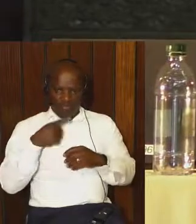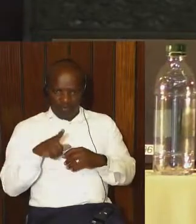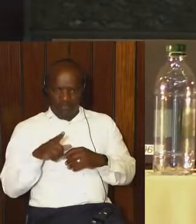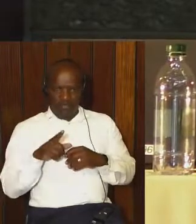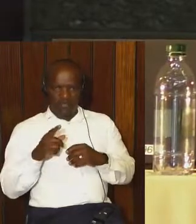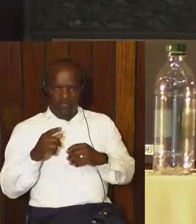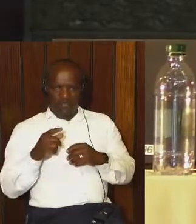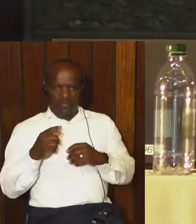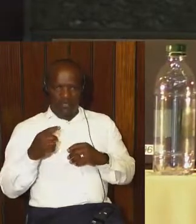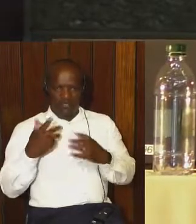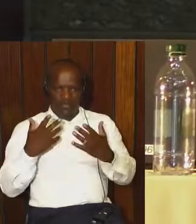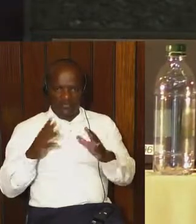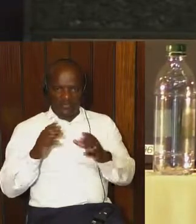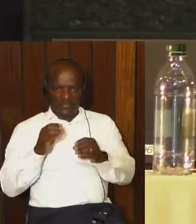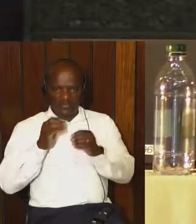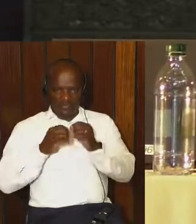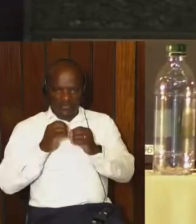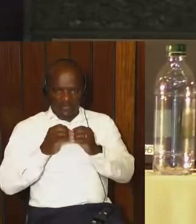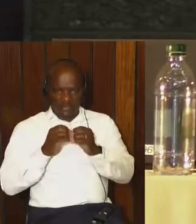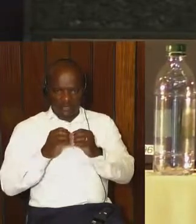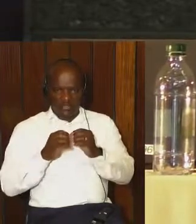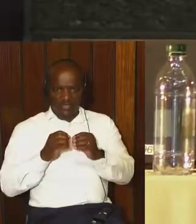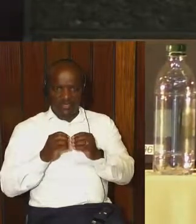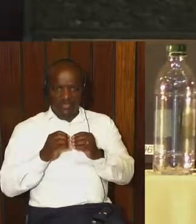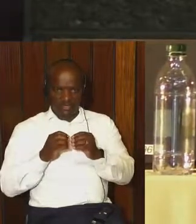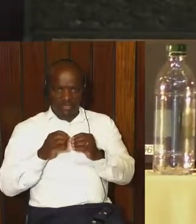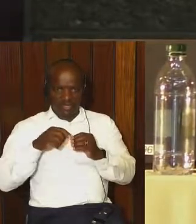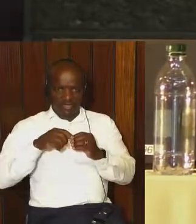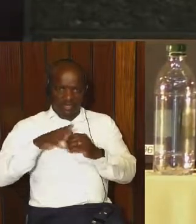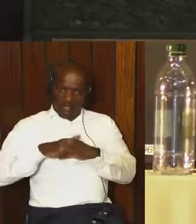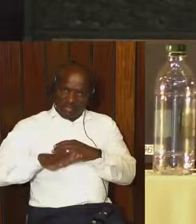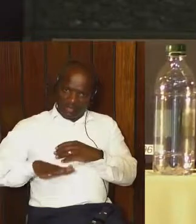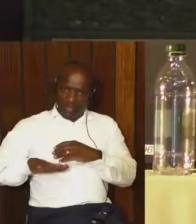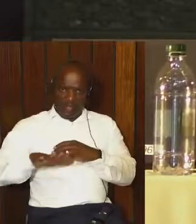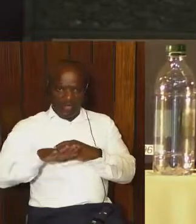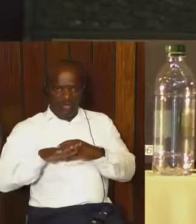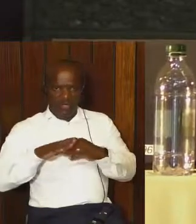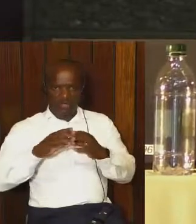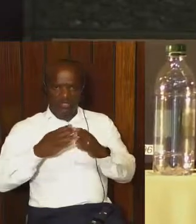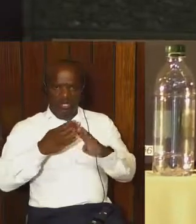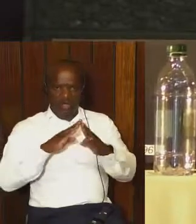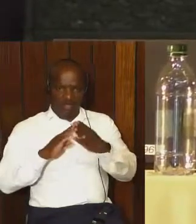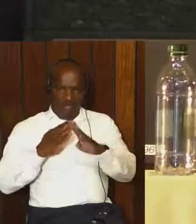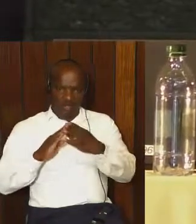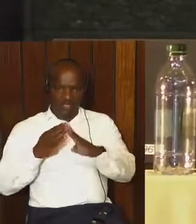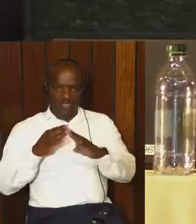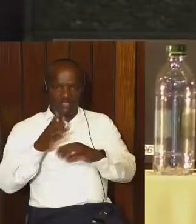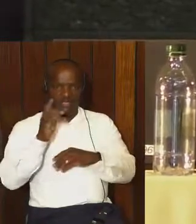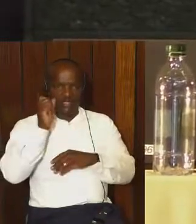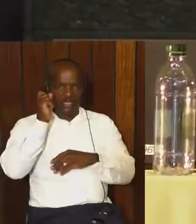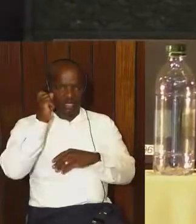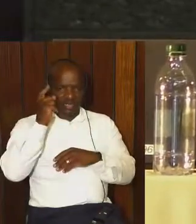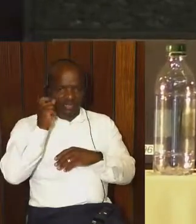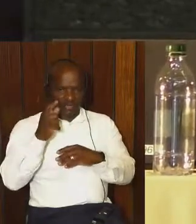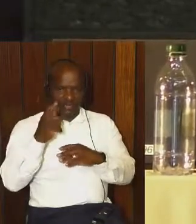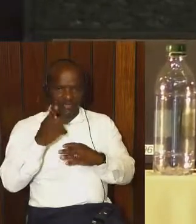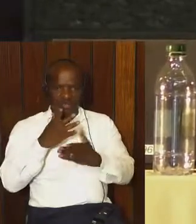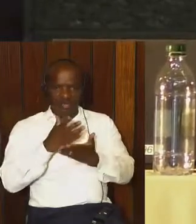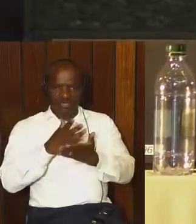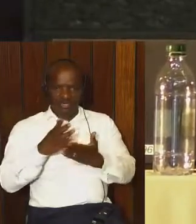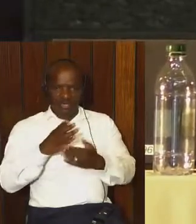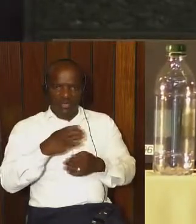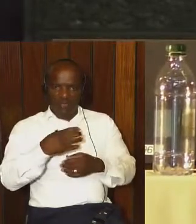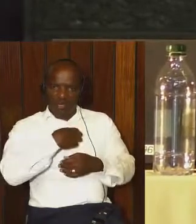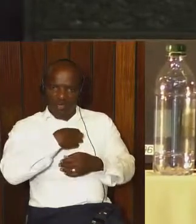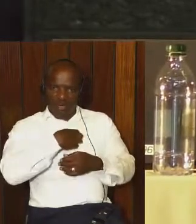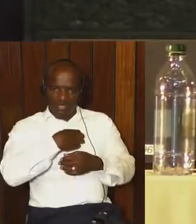in the sense that now the community around understand exactly, or the stakeholder, major stakeholder around